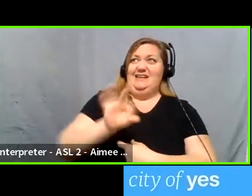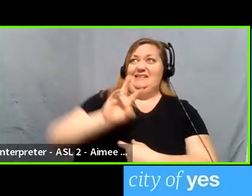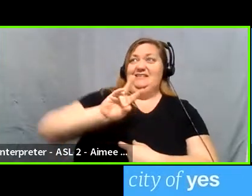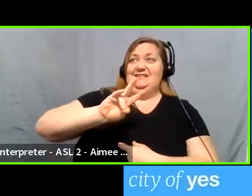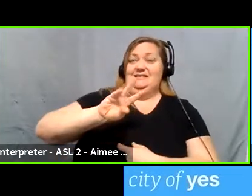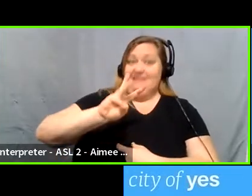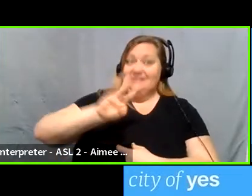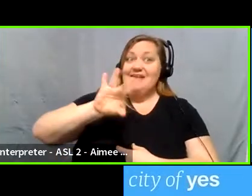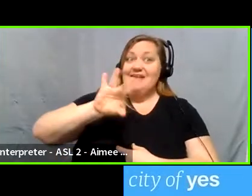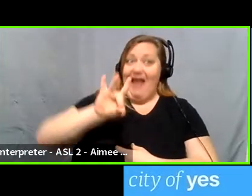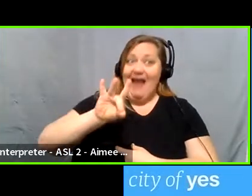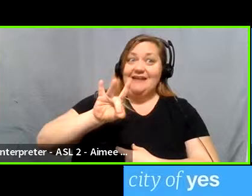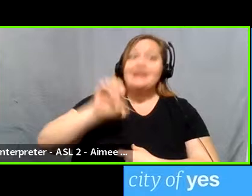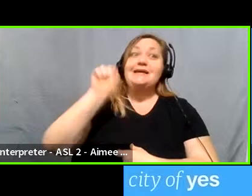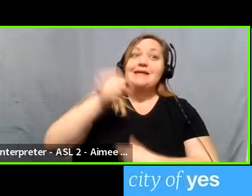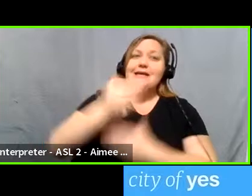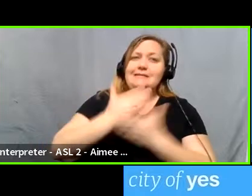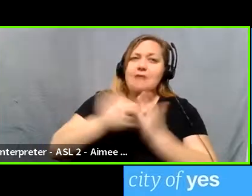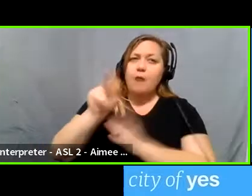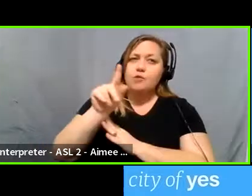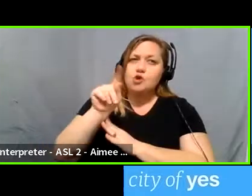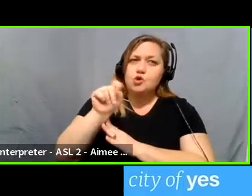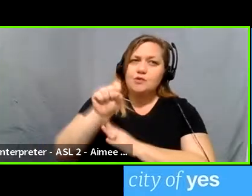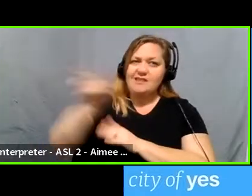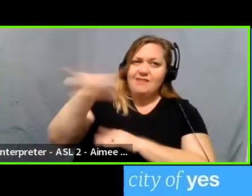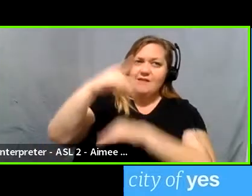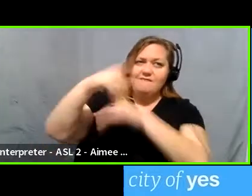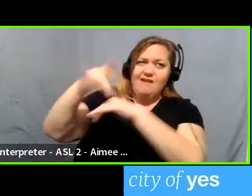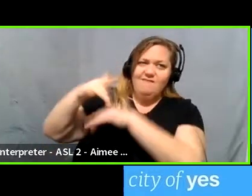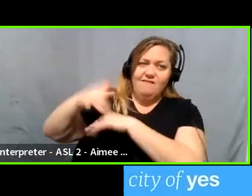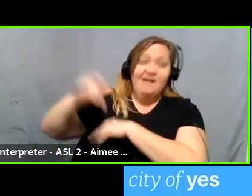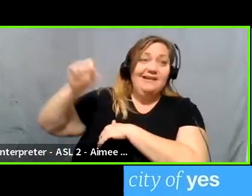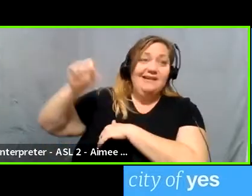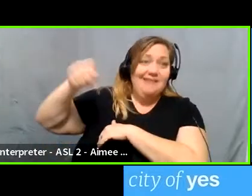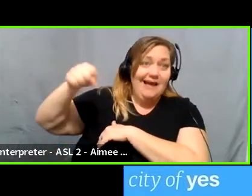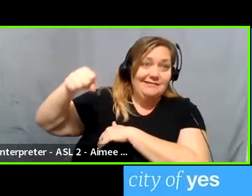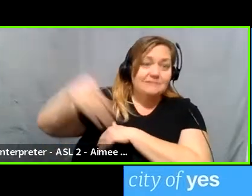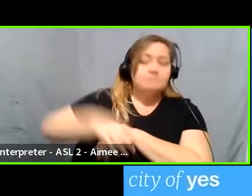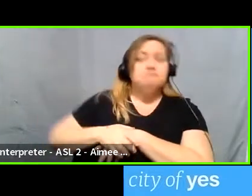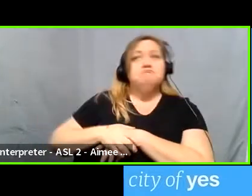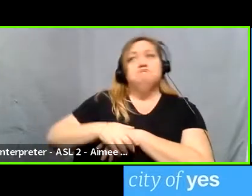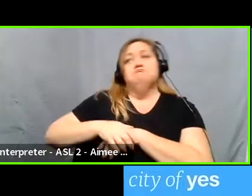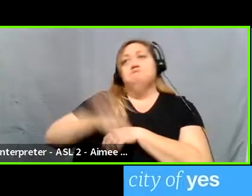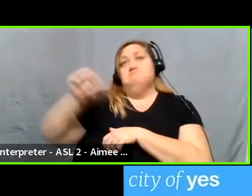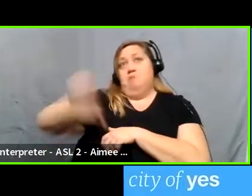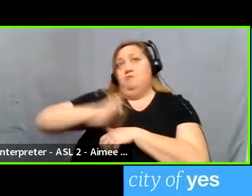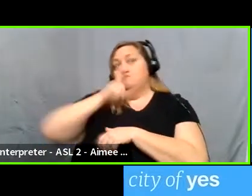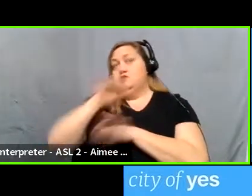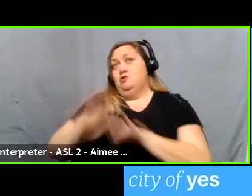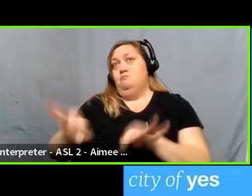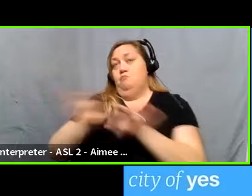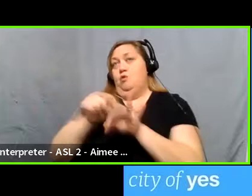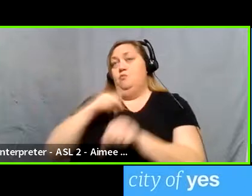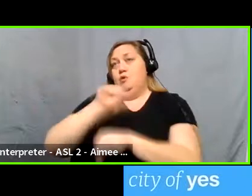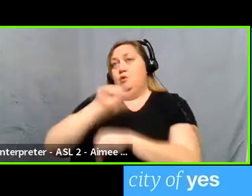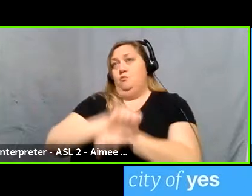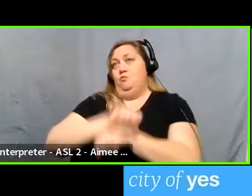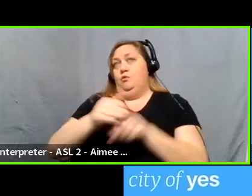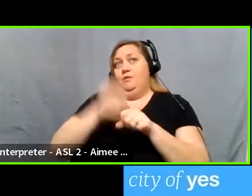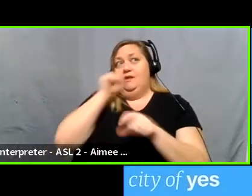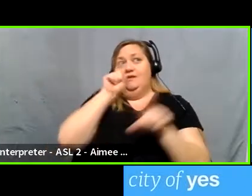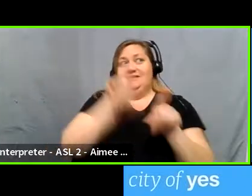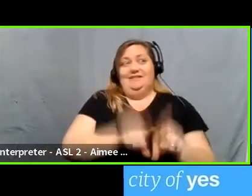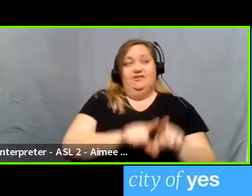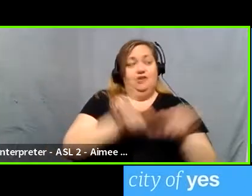Yes, there are some units out there that are vacant. Yes, it's really important that we, uh, work with our sister agencies